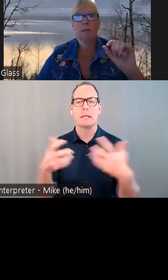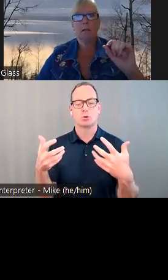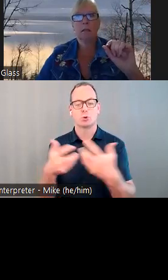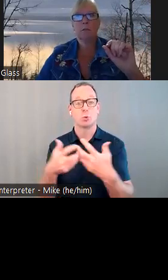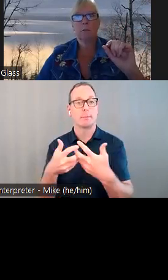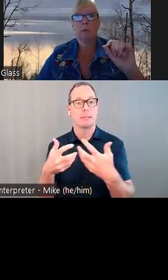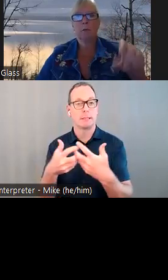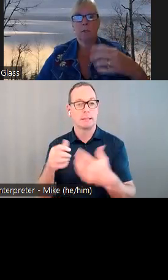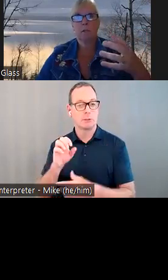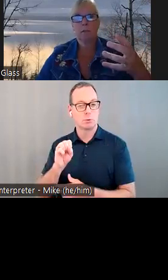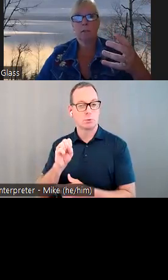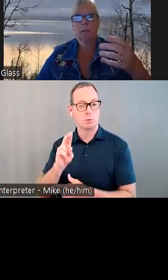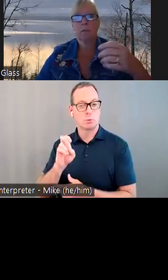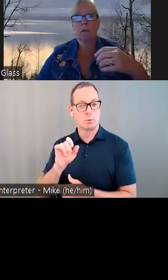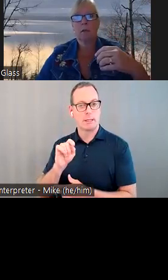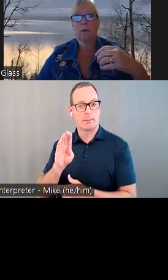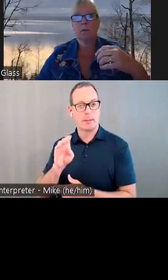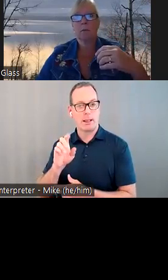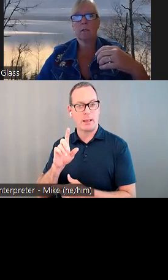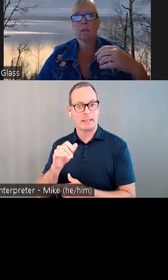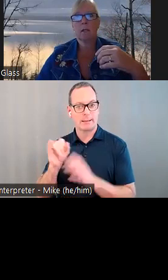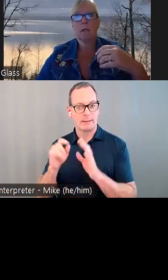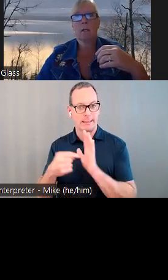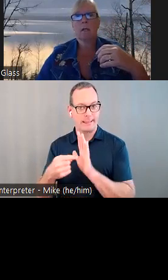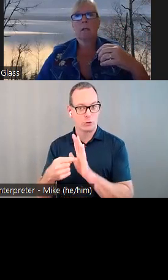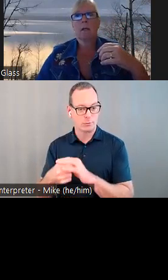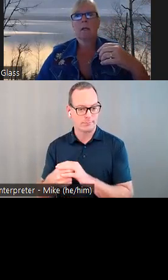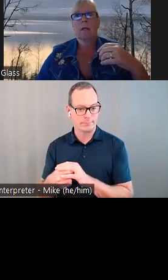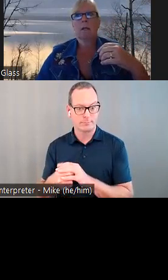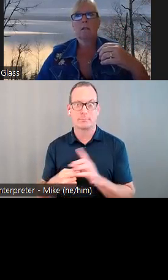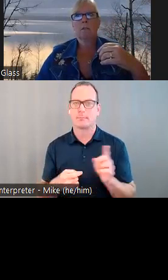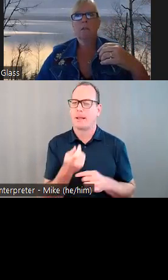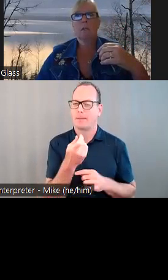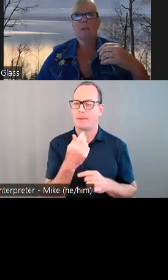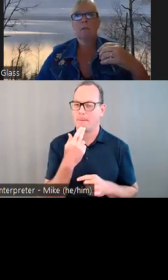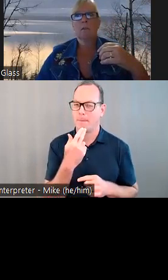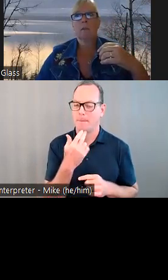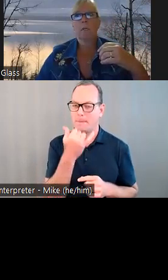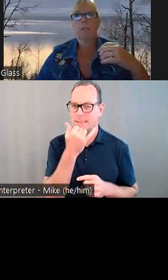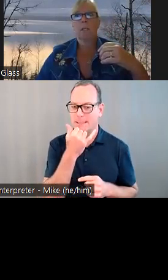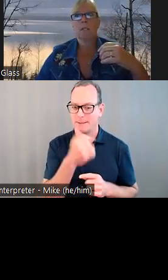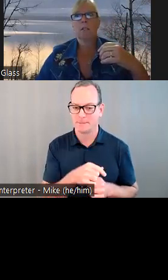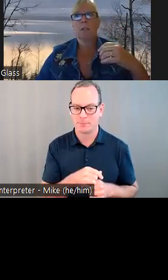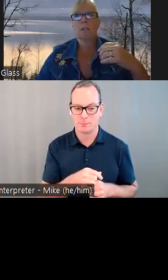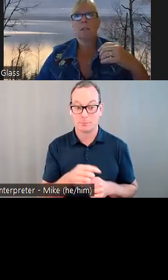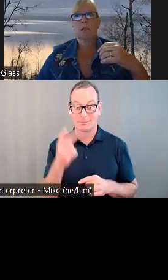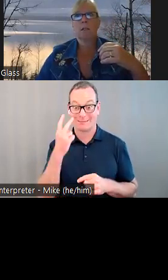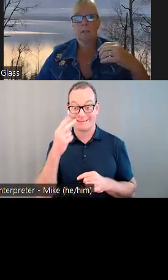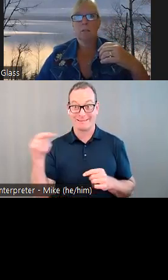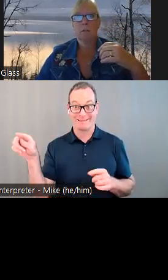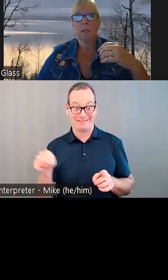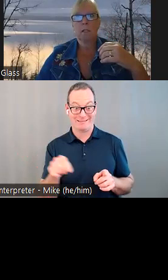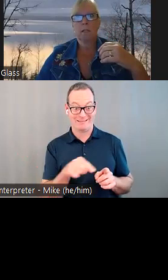here on this report, which is the same on all of our reports. History of interrupted education